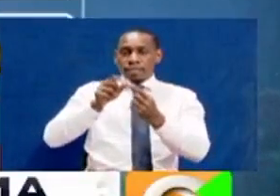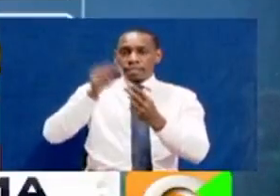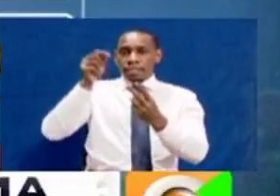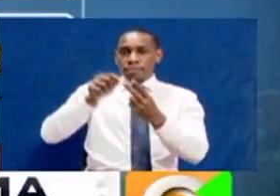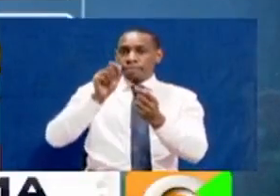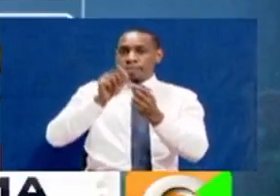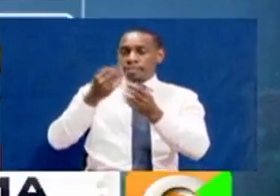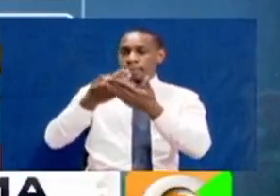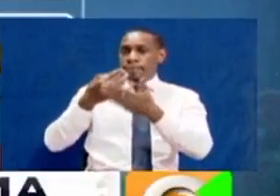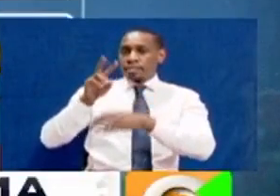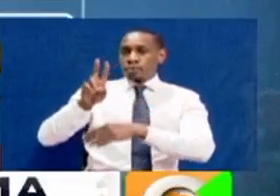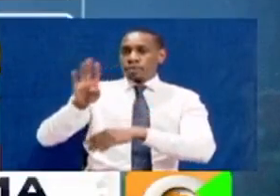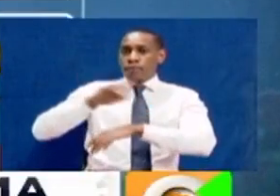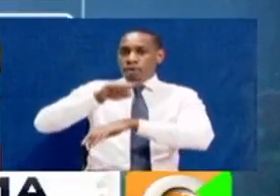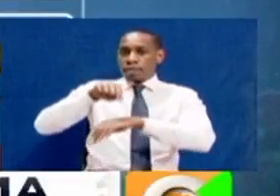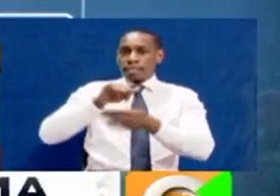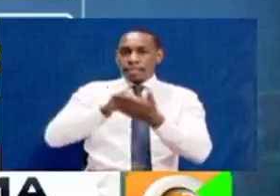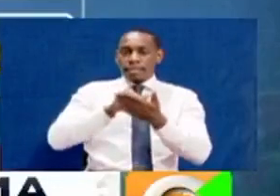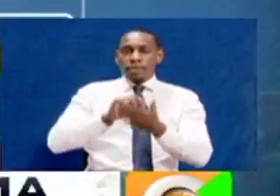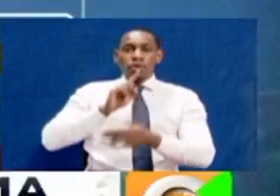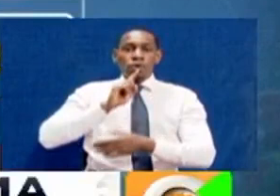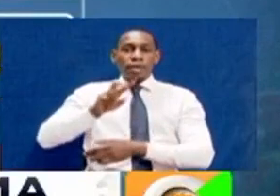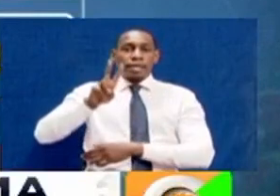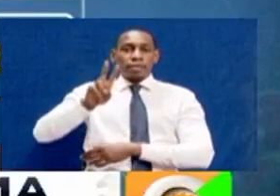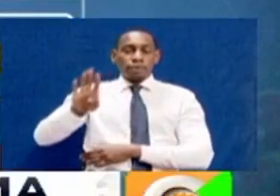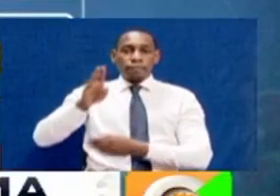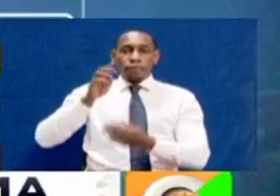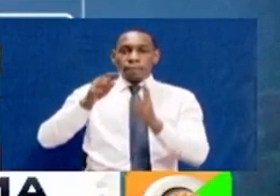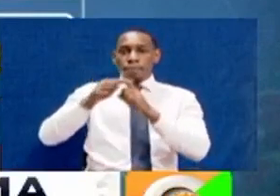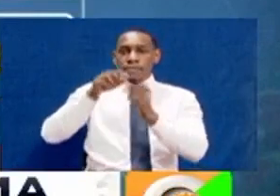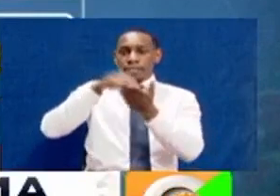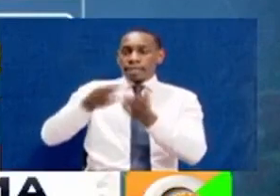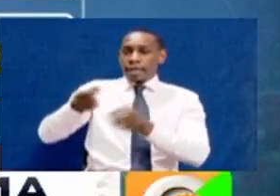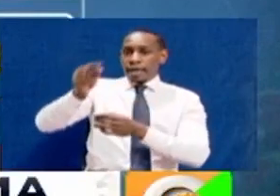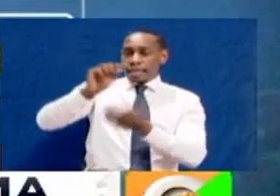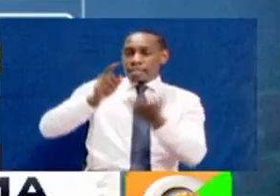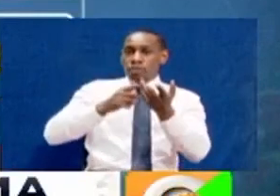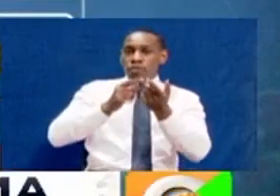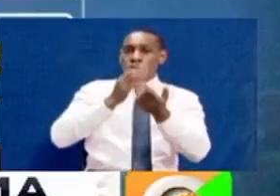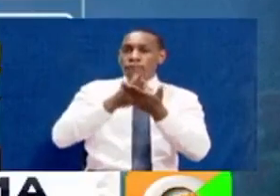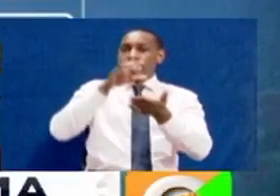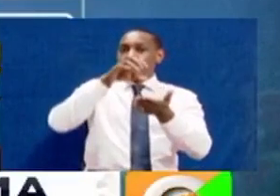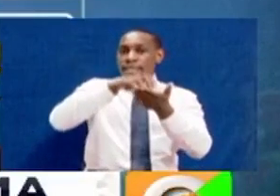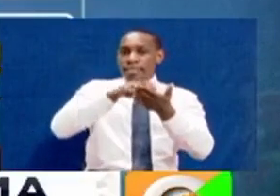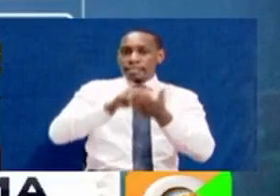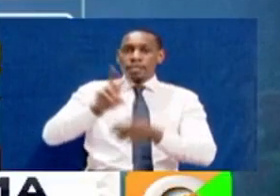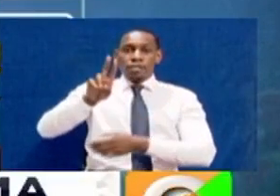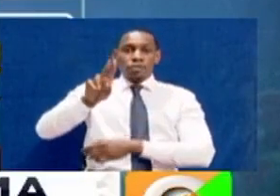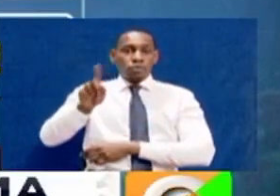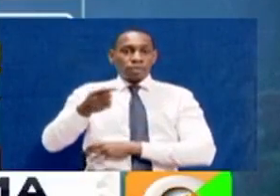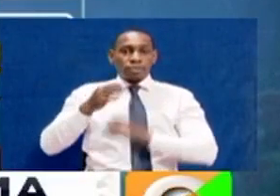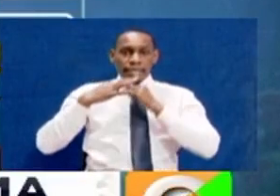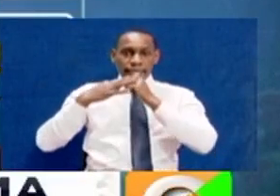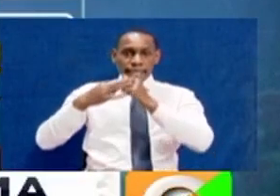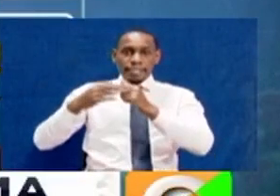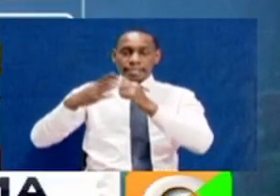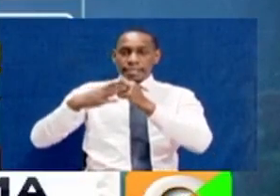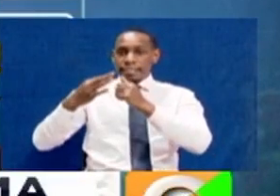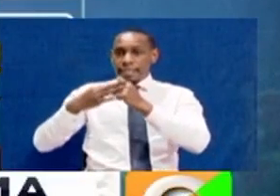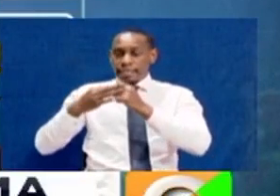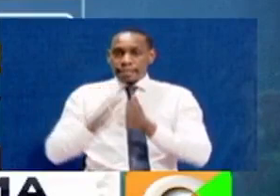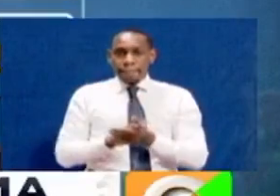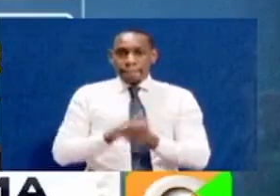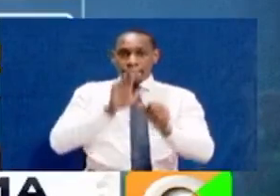last 24 hours, that yielded 124 positive cases, pushing the total confirmed cases to